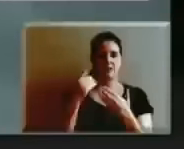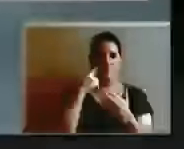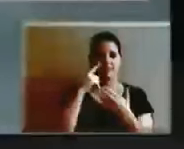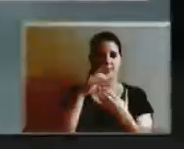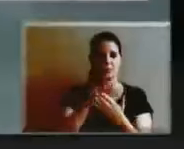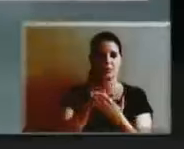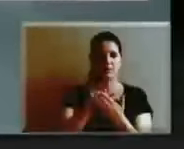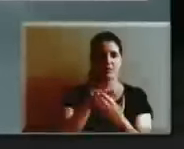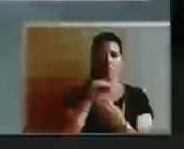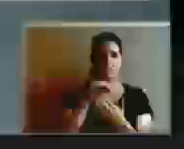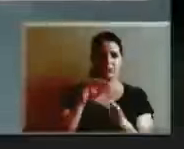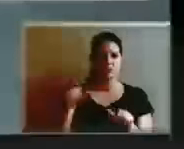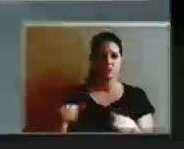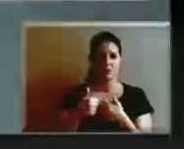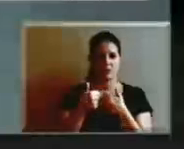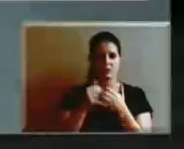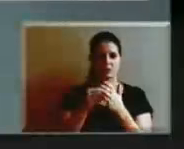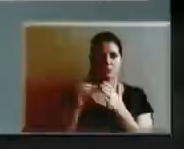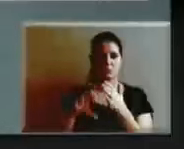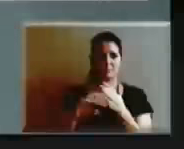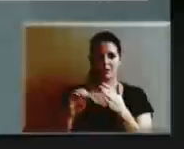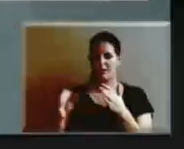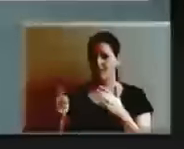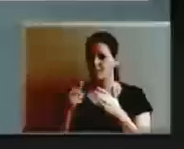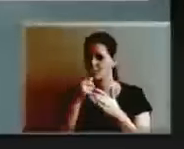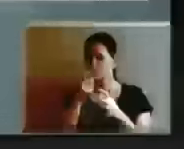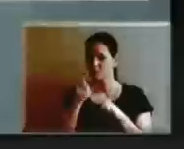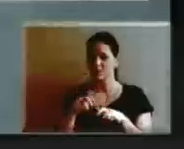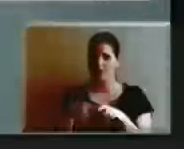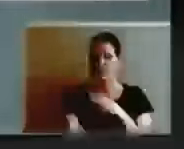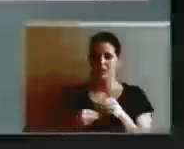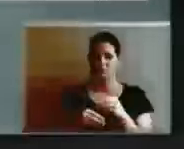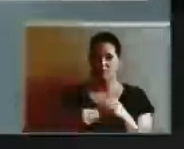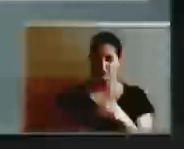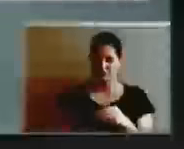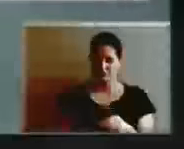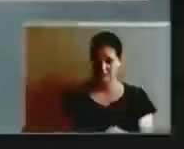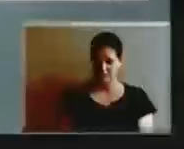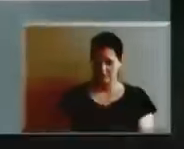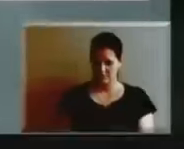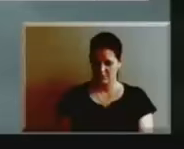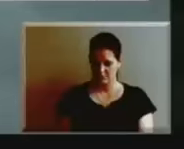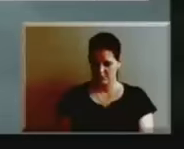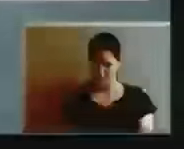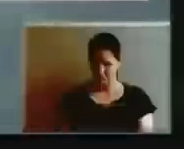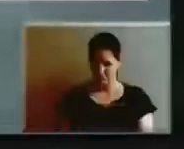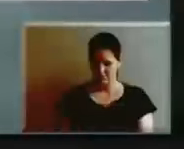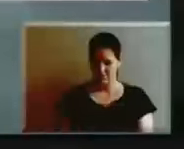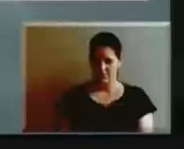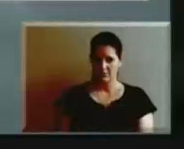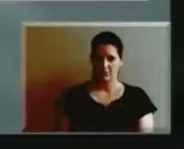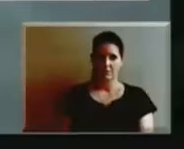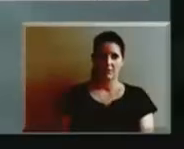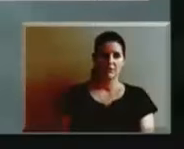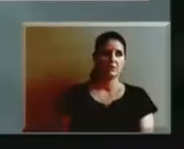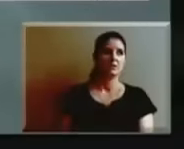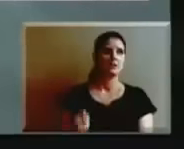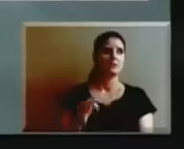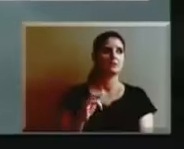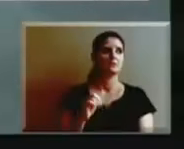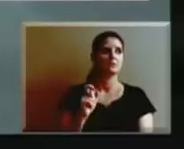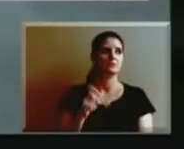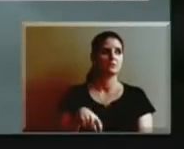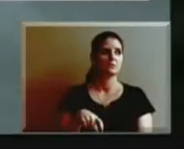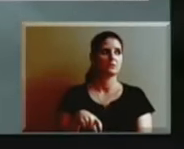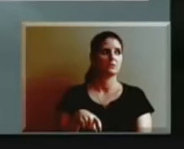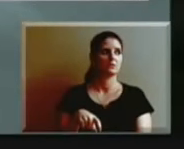need enrichment. Our strategic plan, we have an ambitious plan. We understand that. However, if we are to